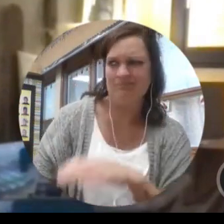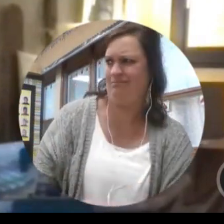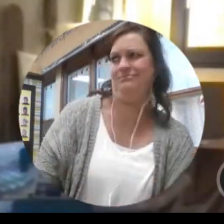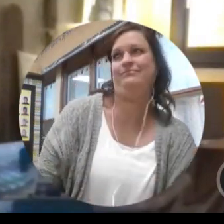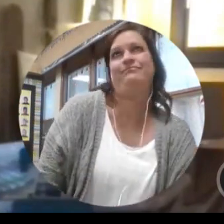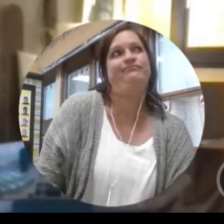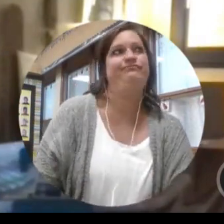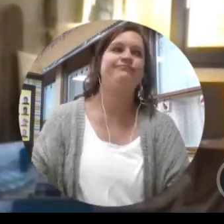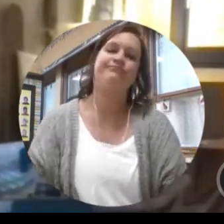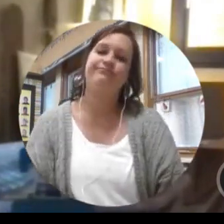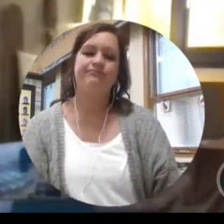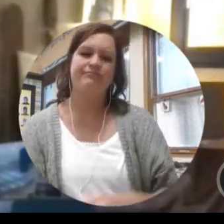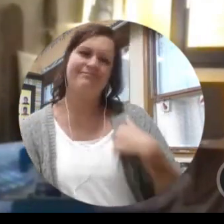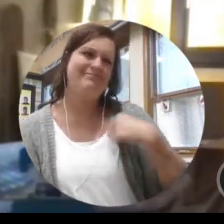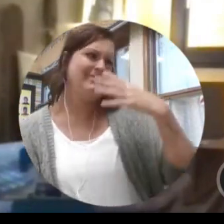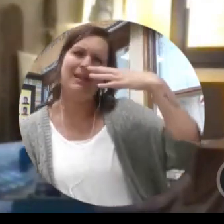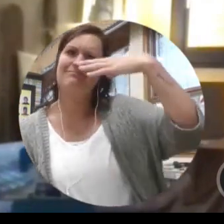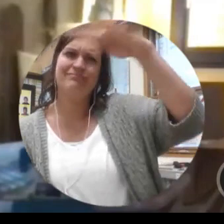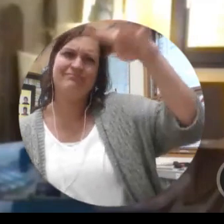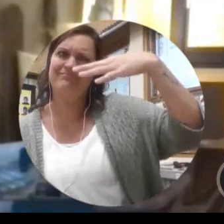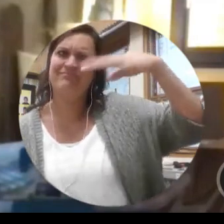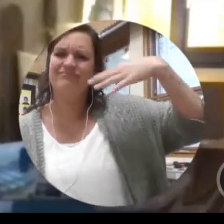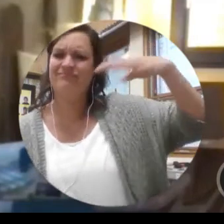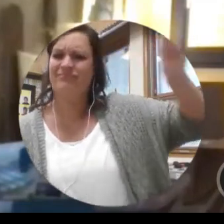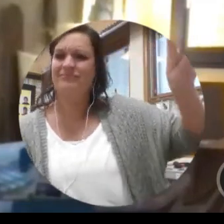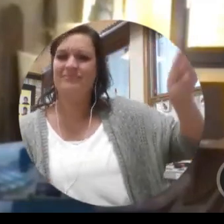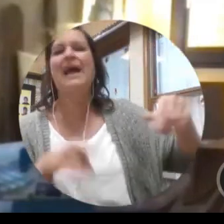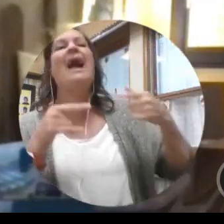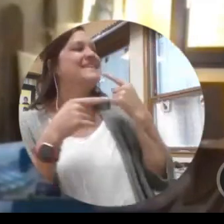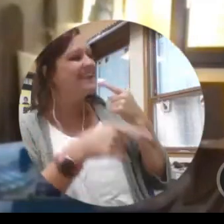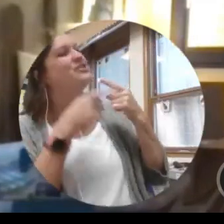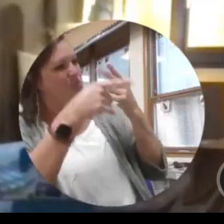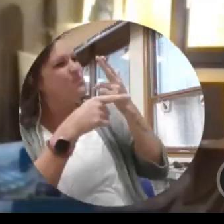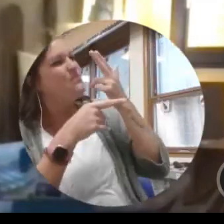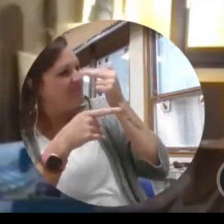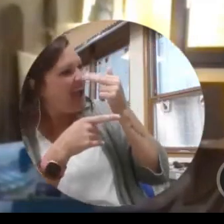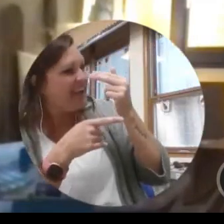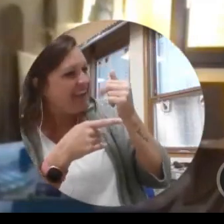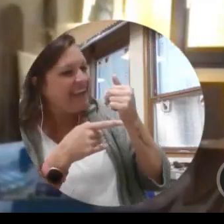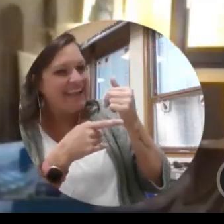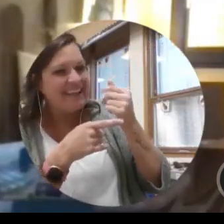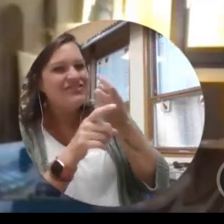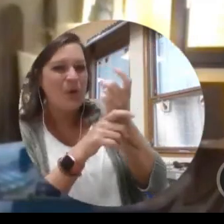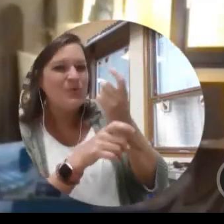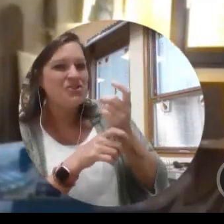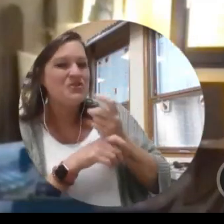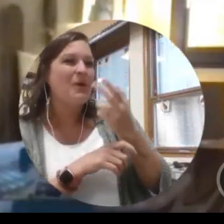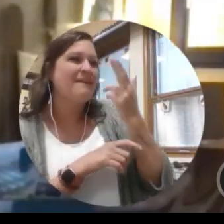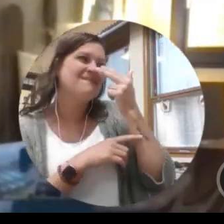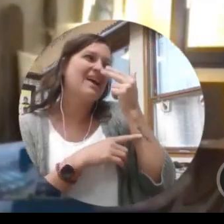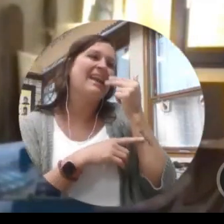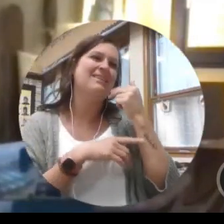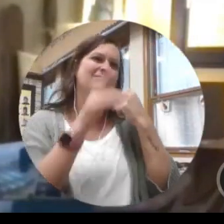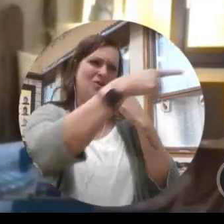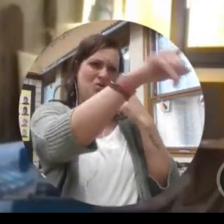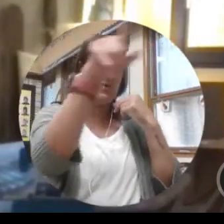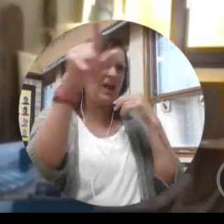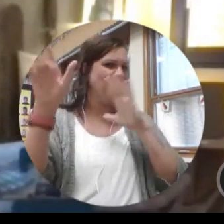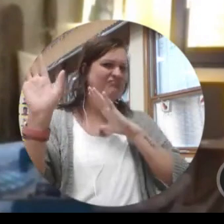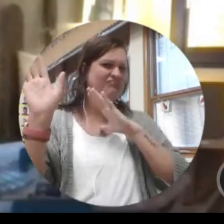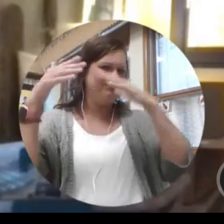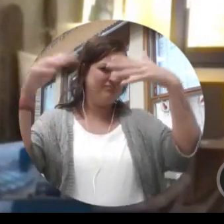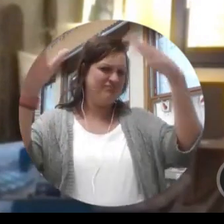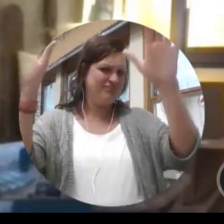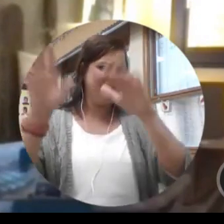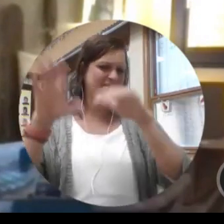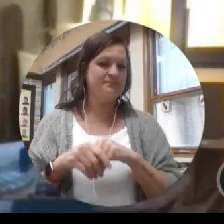already belong, it's easier to be different." "That's funny," I said loudly, like we were joking and the other kids were wrong if they didn't think so.